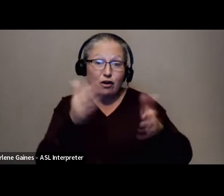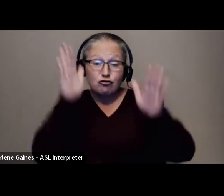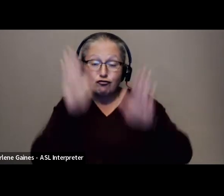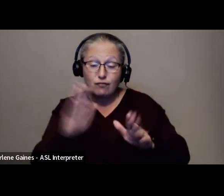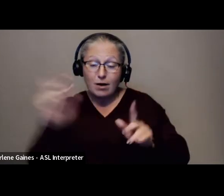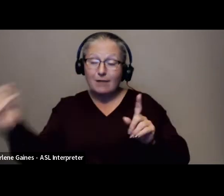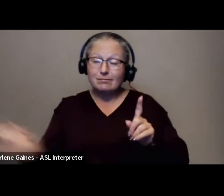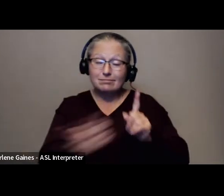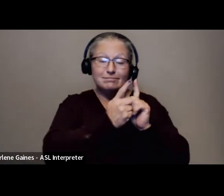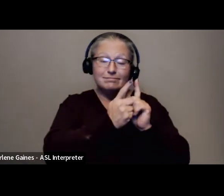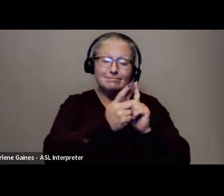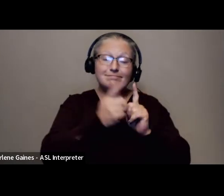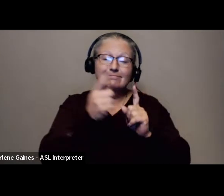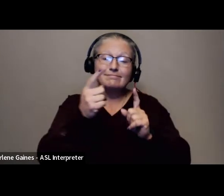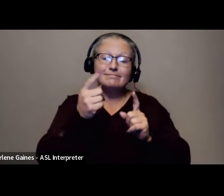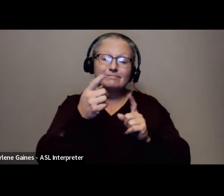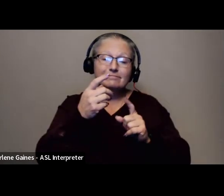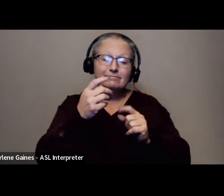on over and